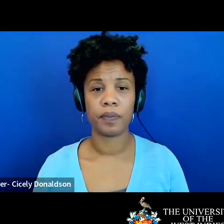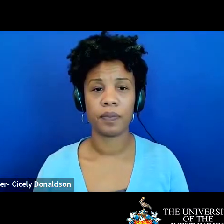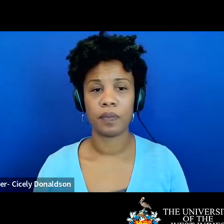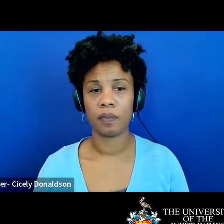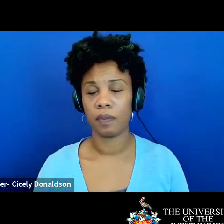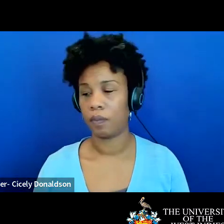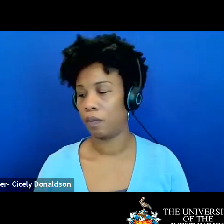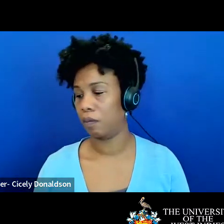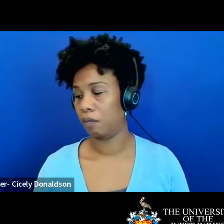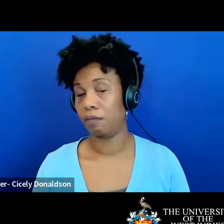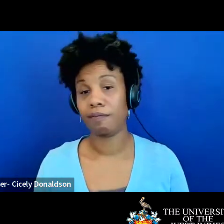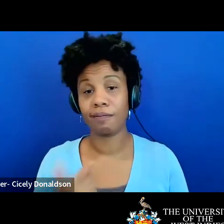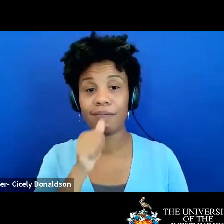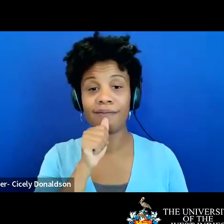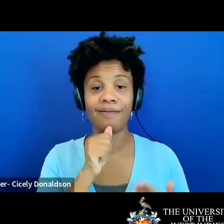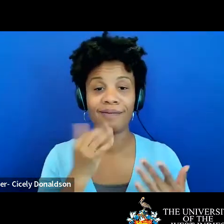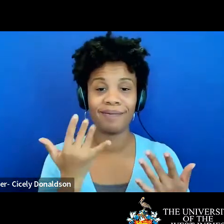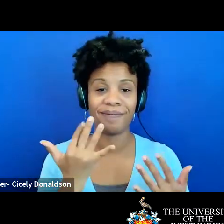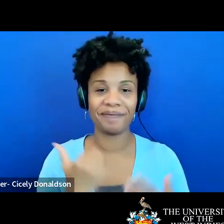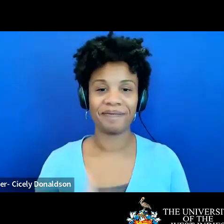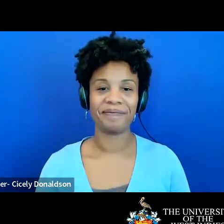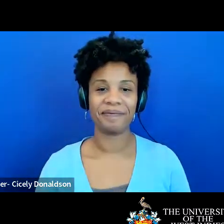So we'll just wait.